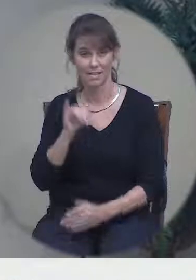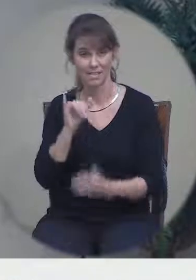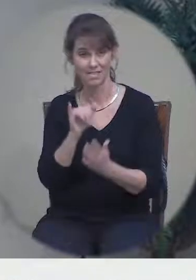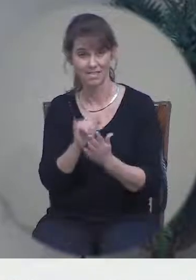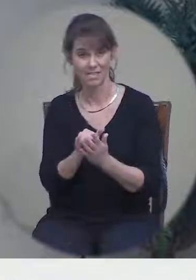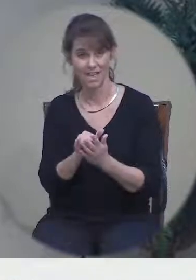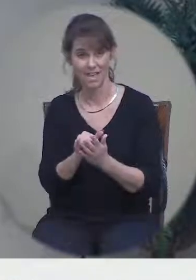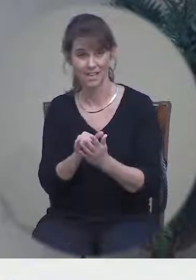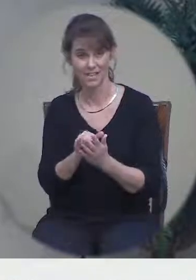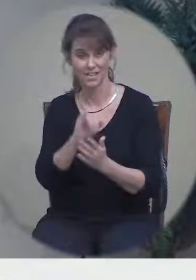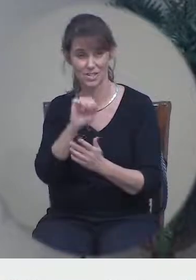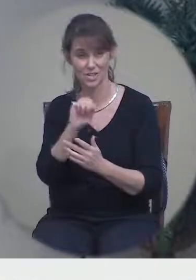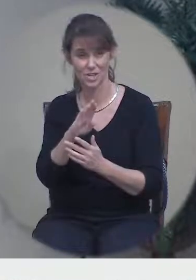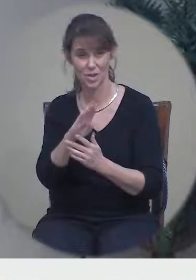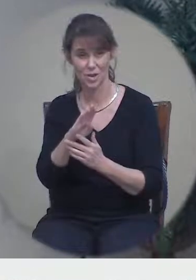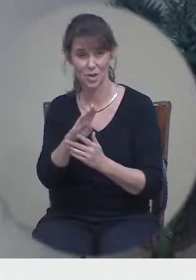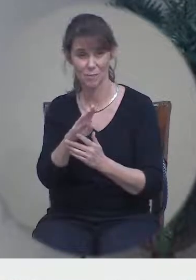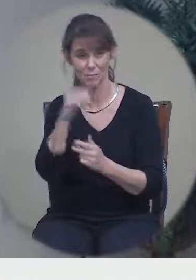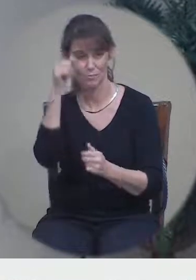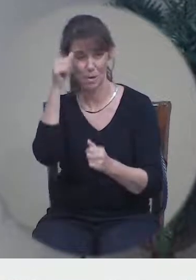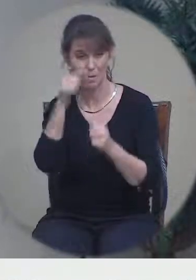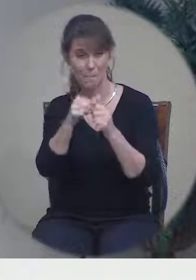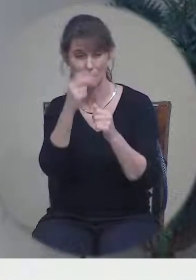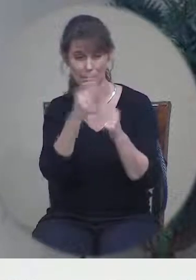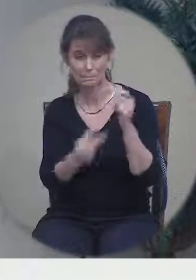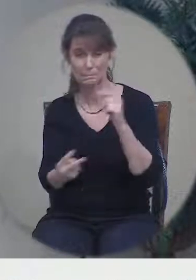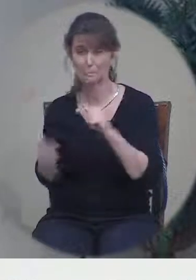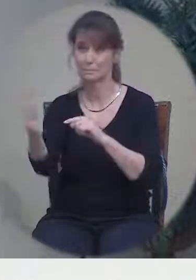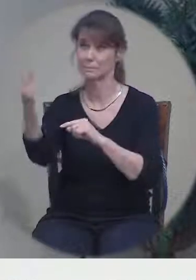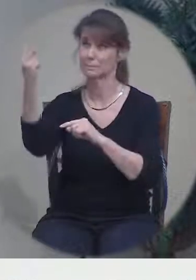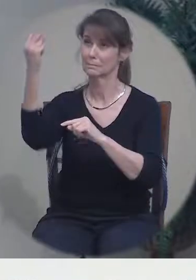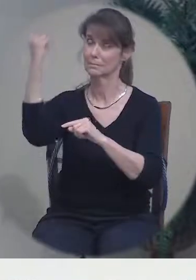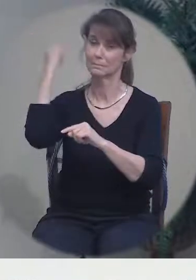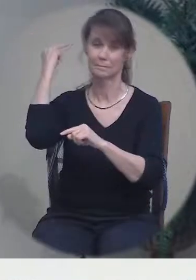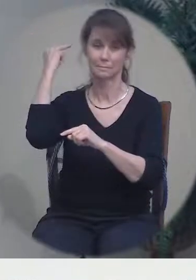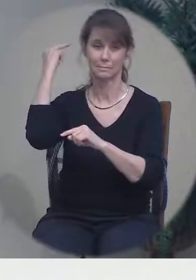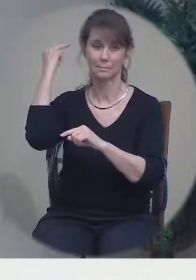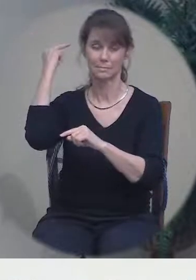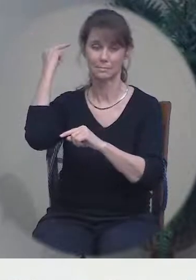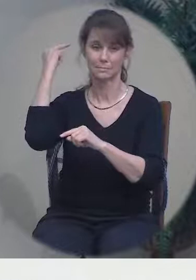I wish I was like I was back then when months have gone by.